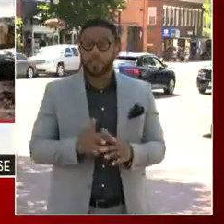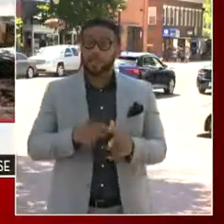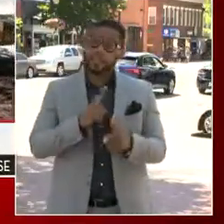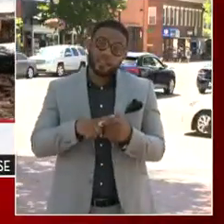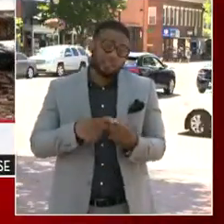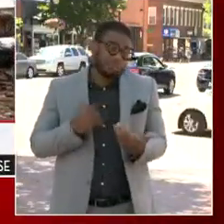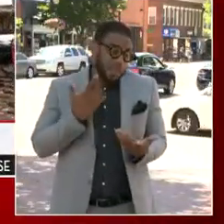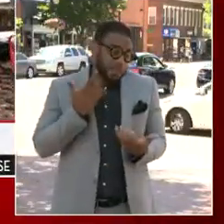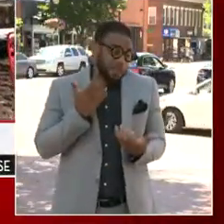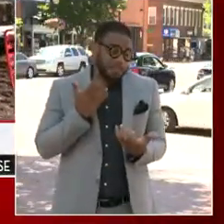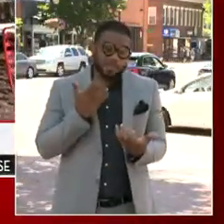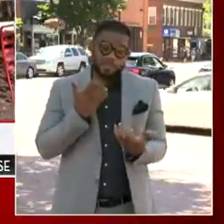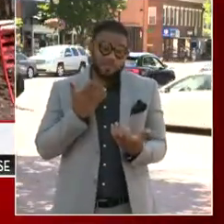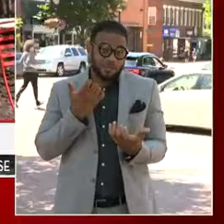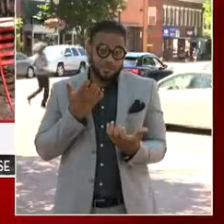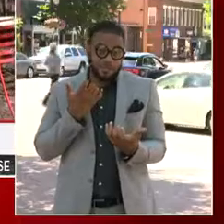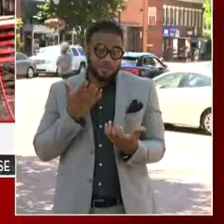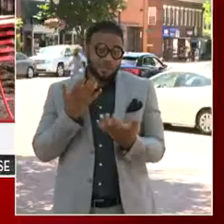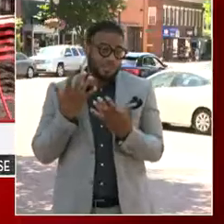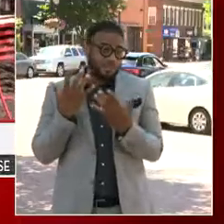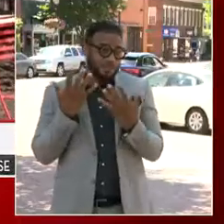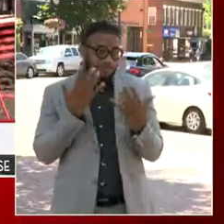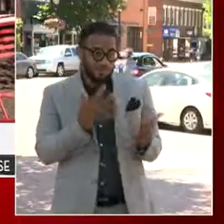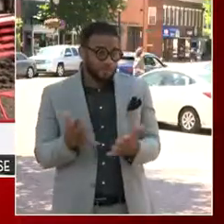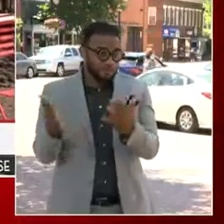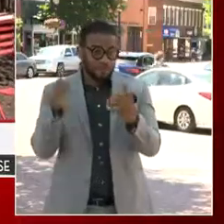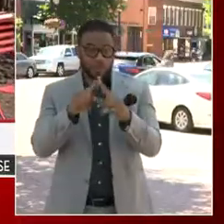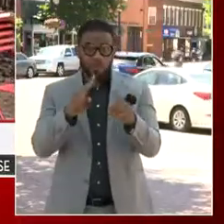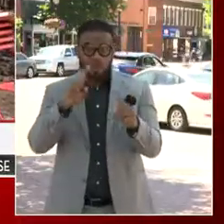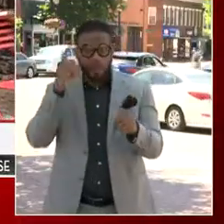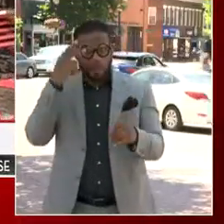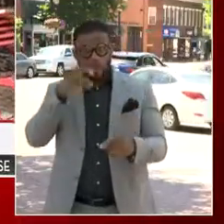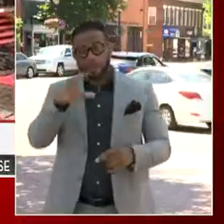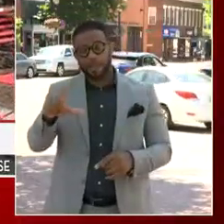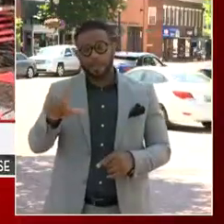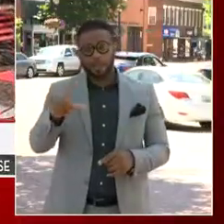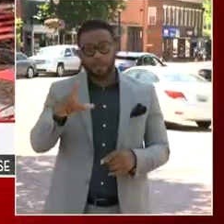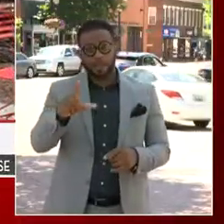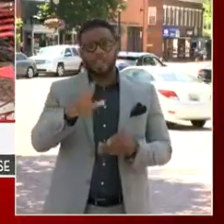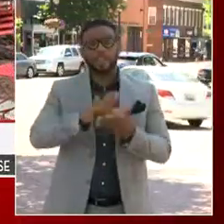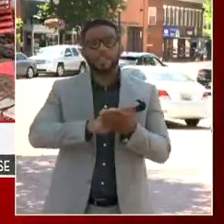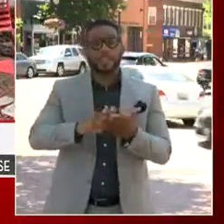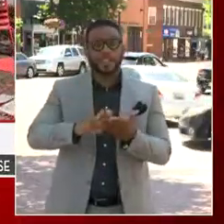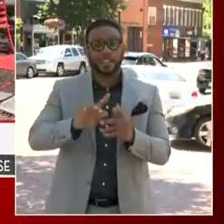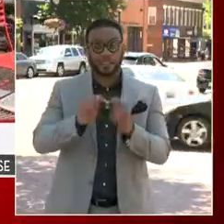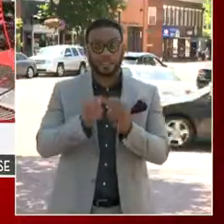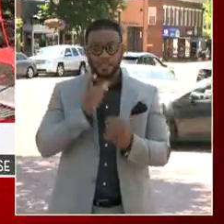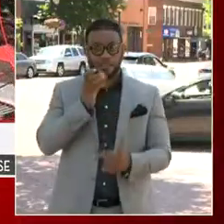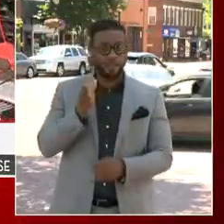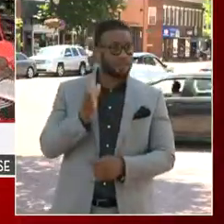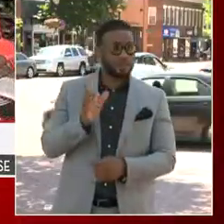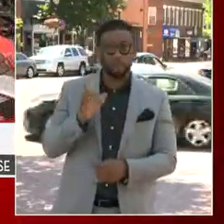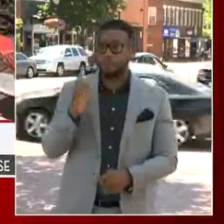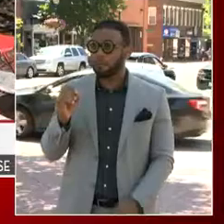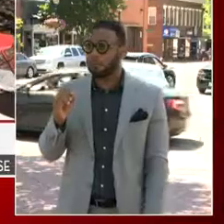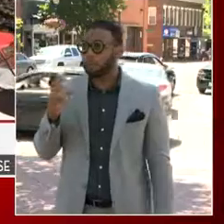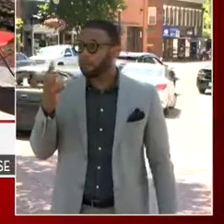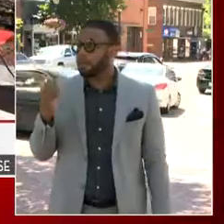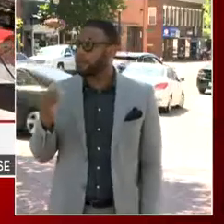then I just want to give a hand also to the Capitol Hill Clean Team. They were there. Where did they